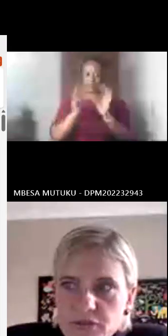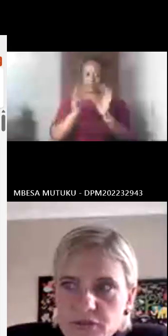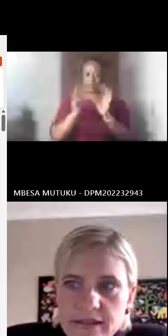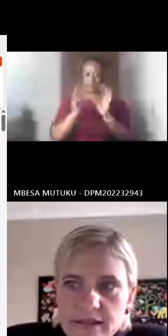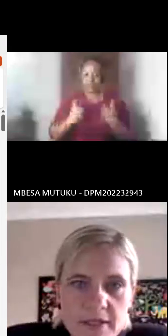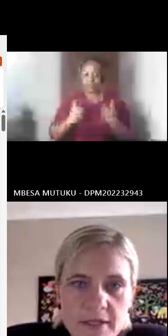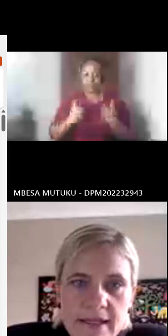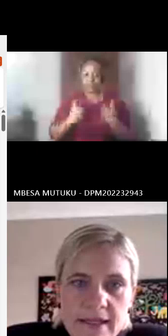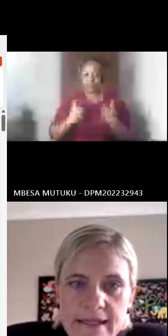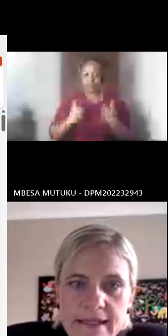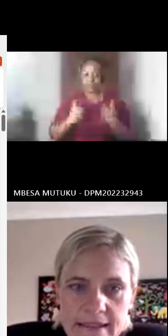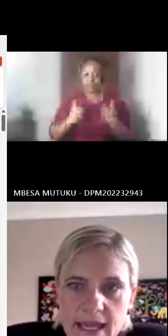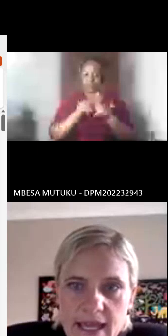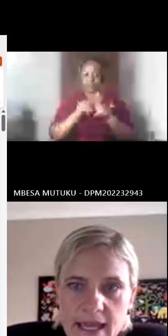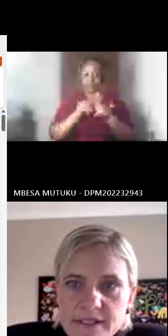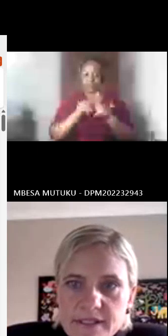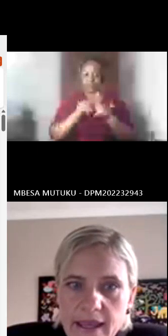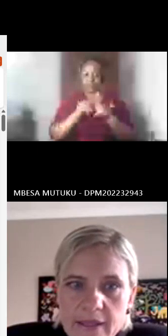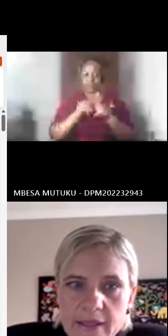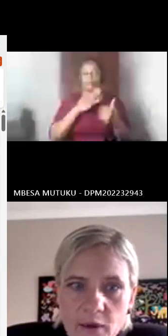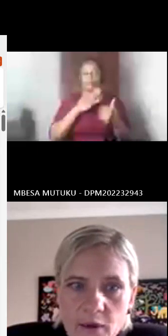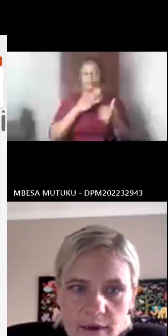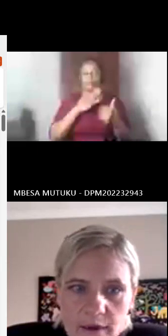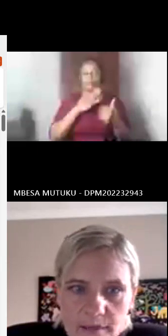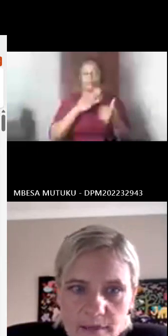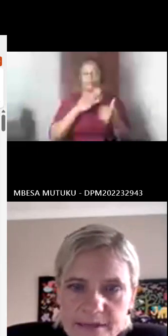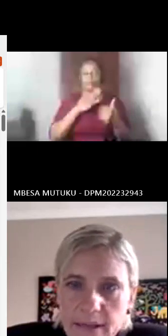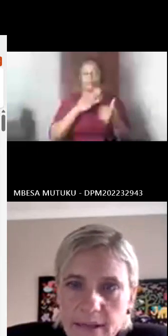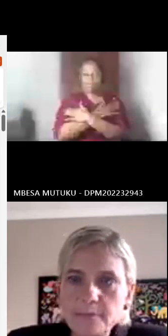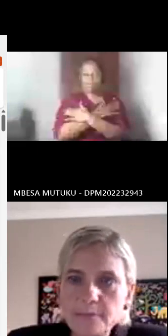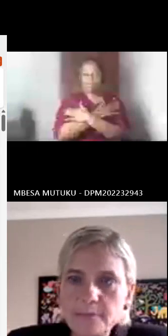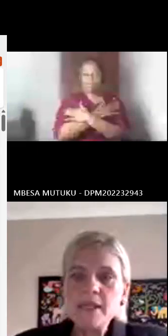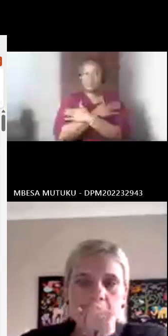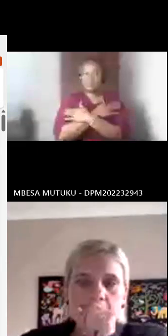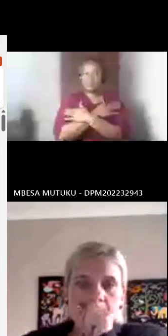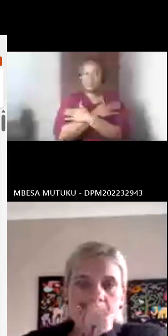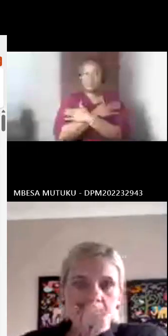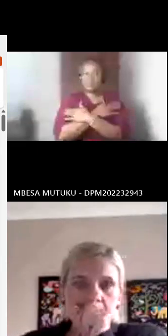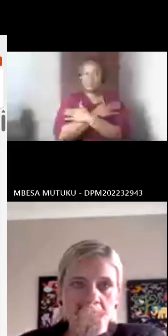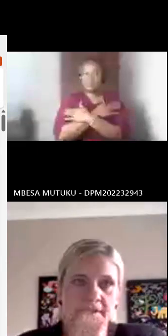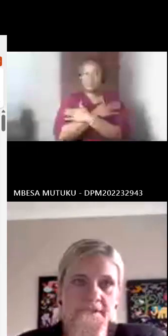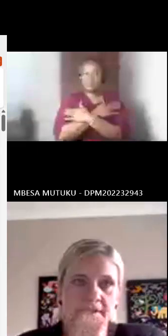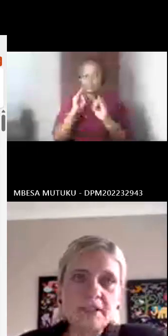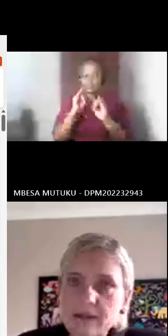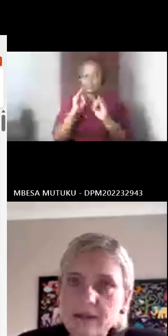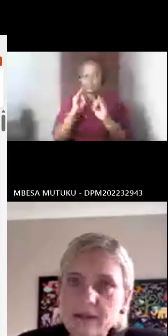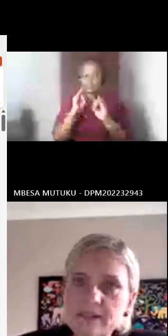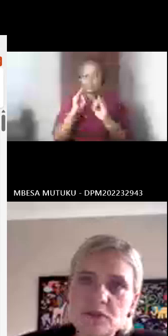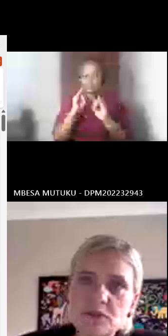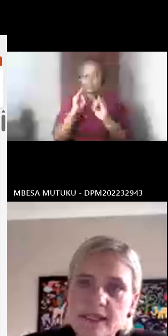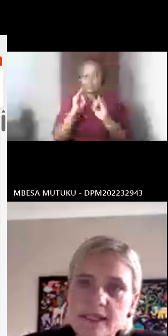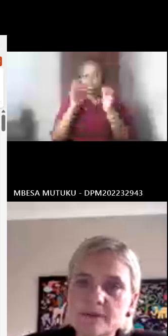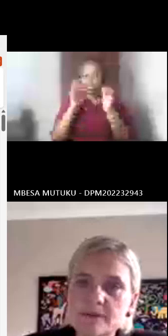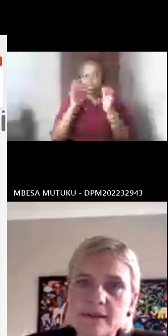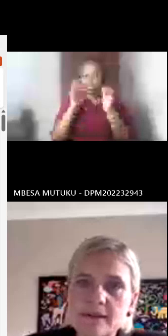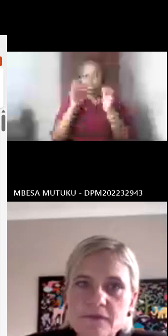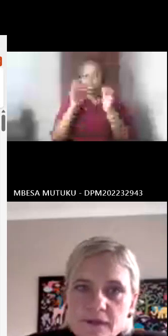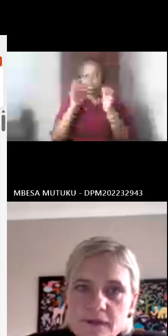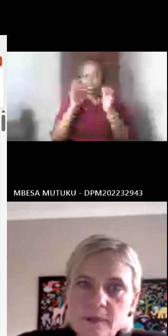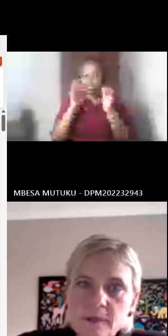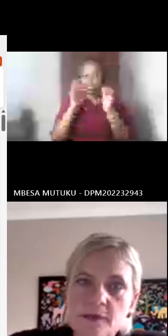us troubleshoot if we encounter any problems. I thank you very much for joining